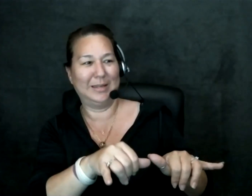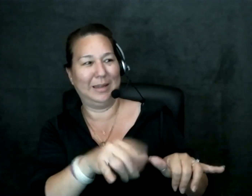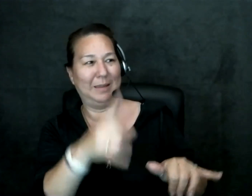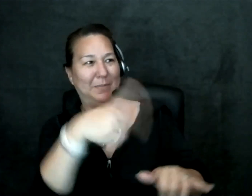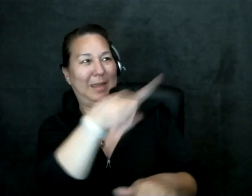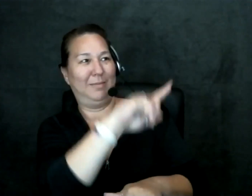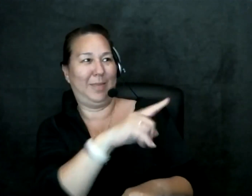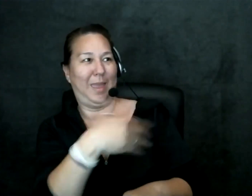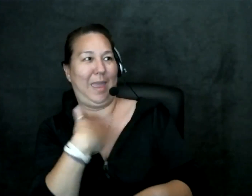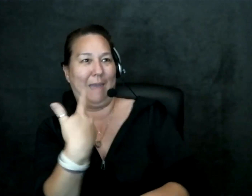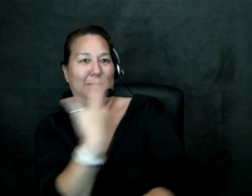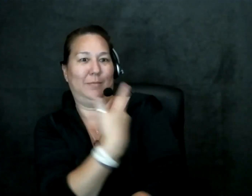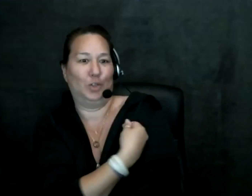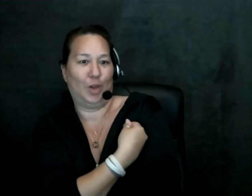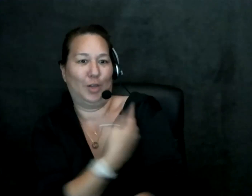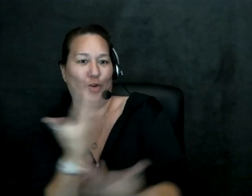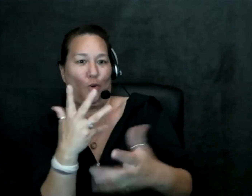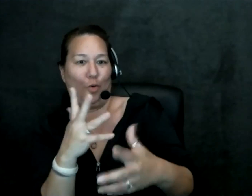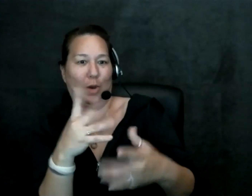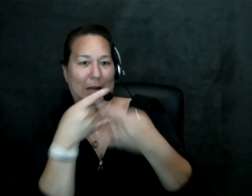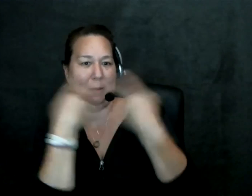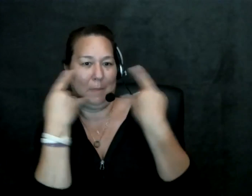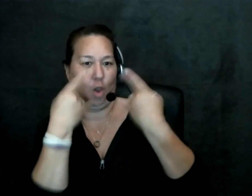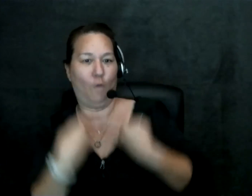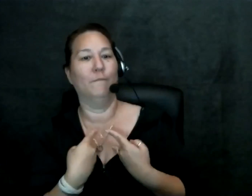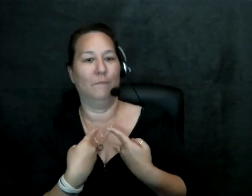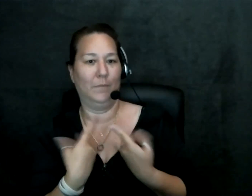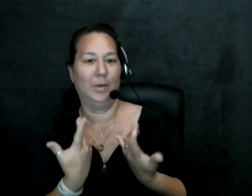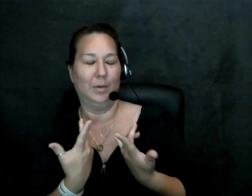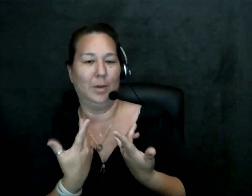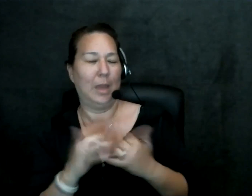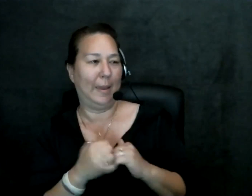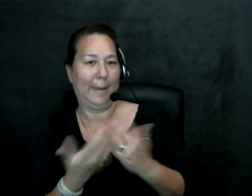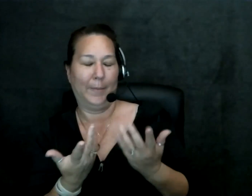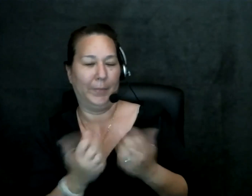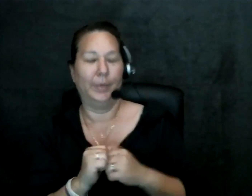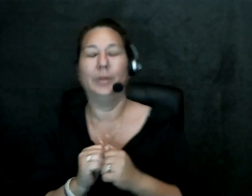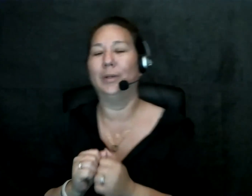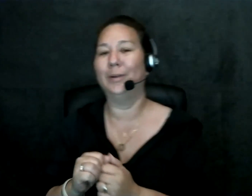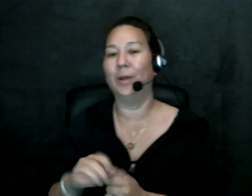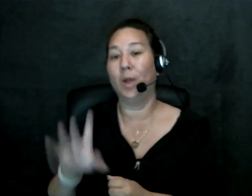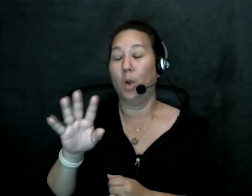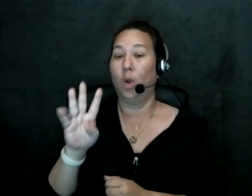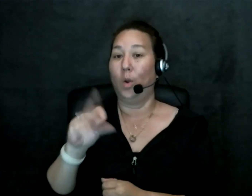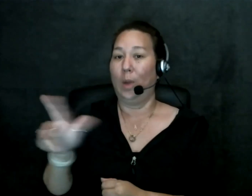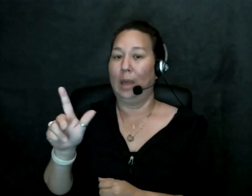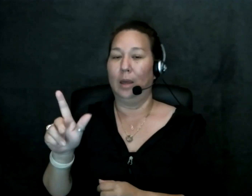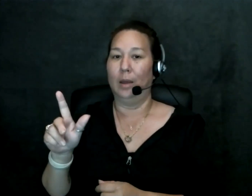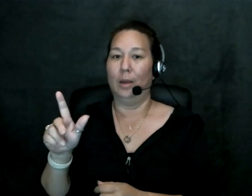Well, I think it's honestly, it's hard to know. I think mask use has been very high in the